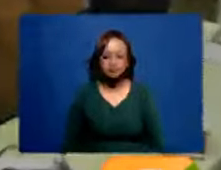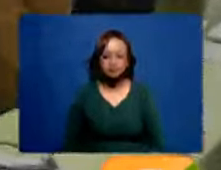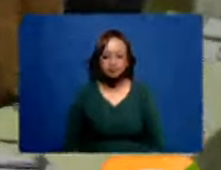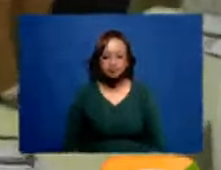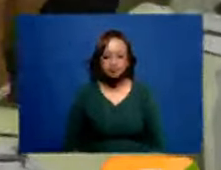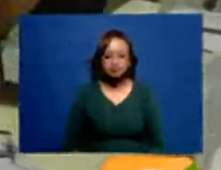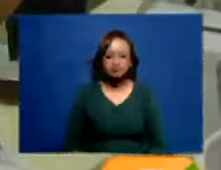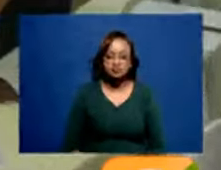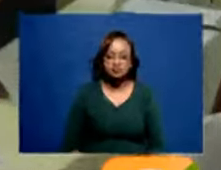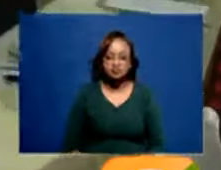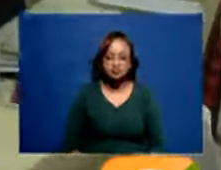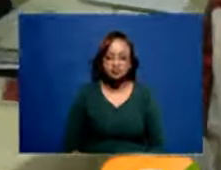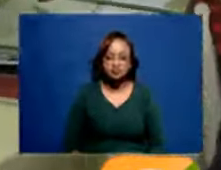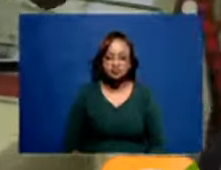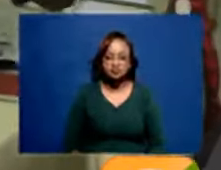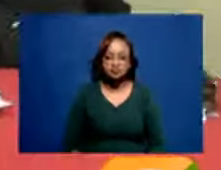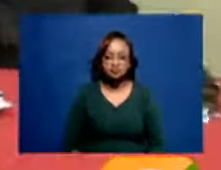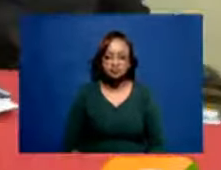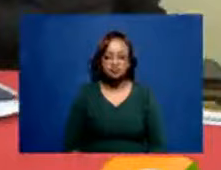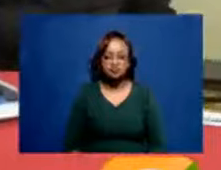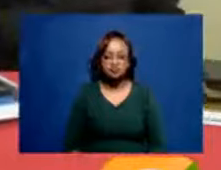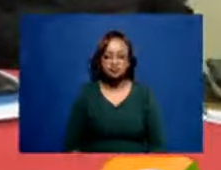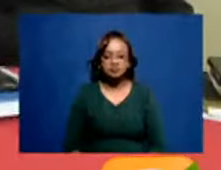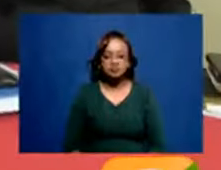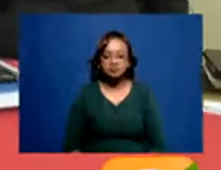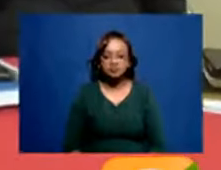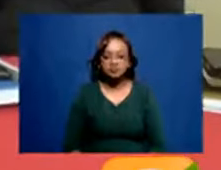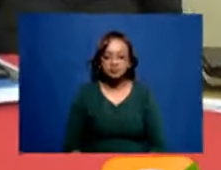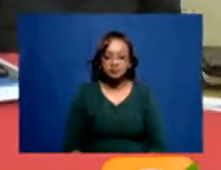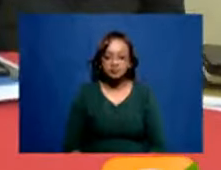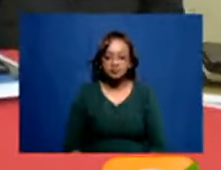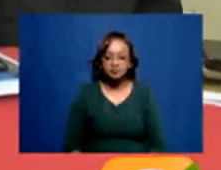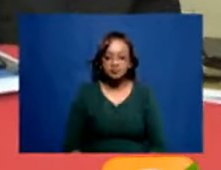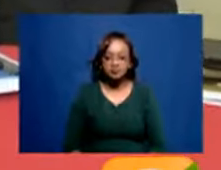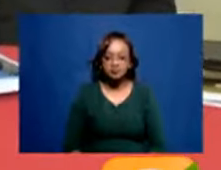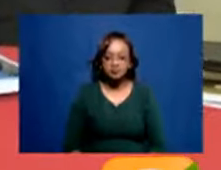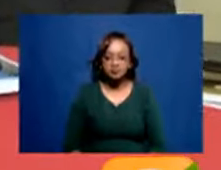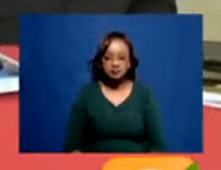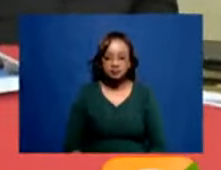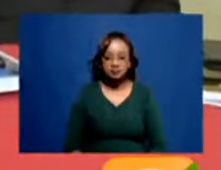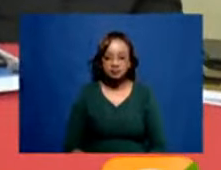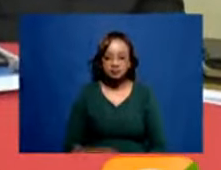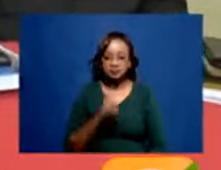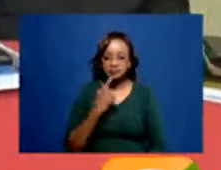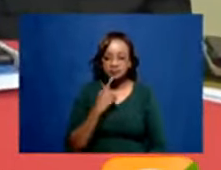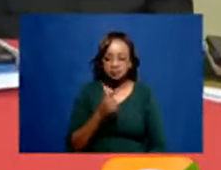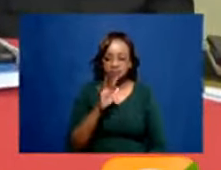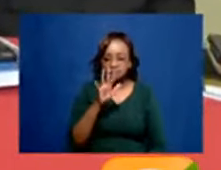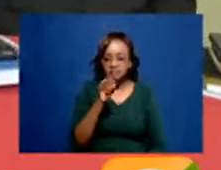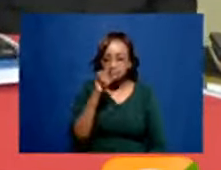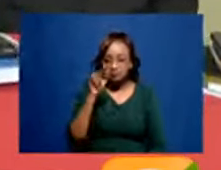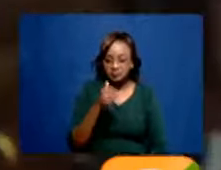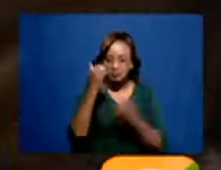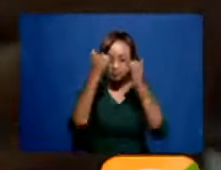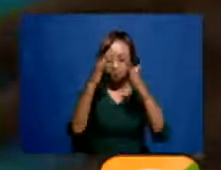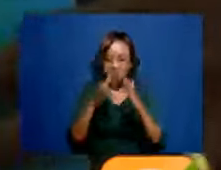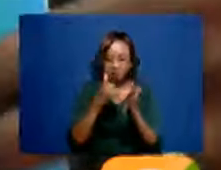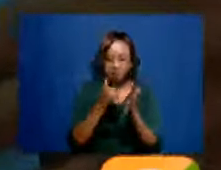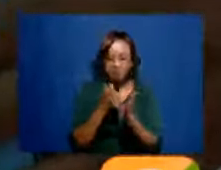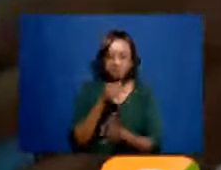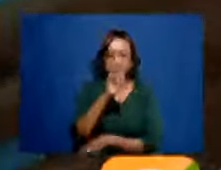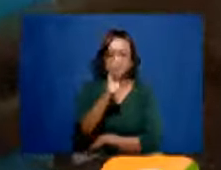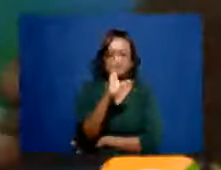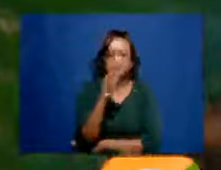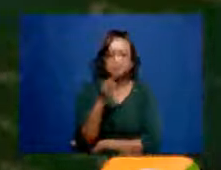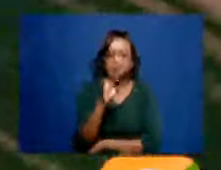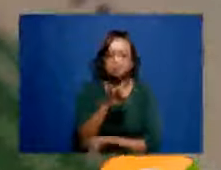According to statistics from the Ministry of Education, over 150,000 students who sat their KCPE examinations last